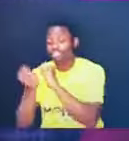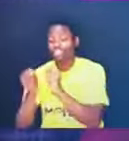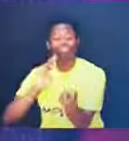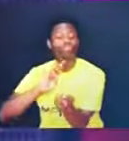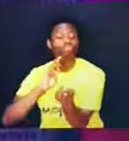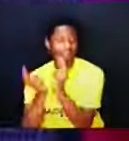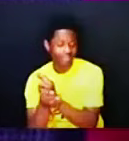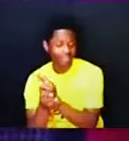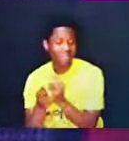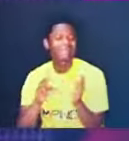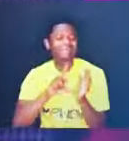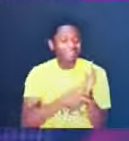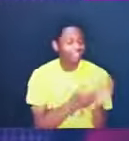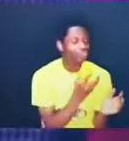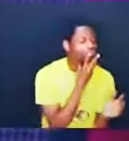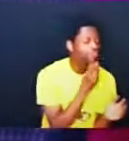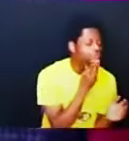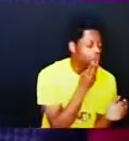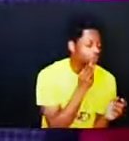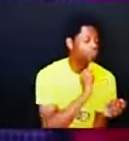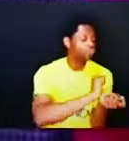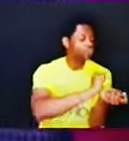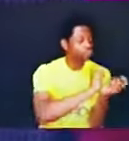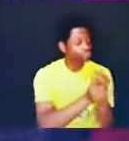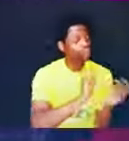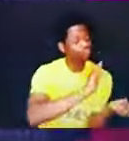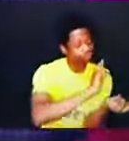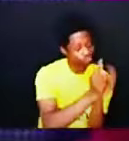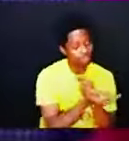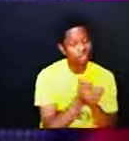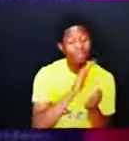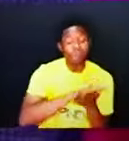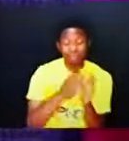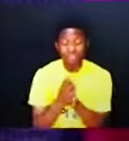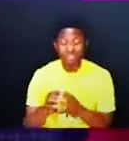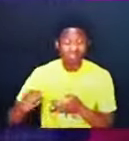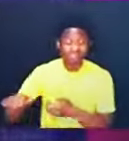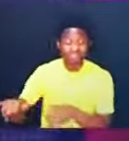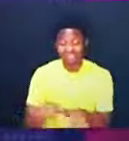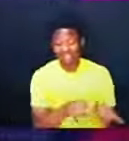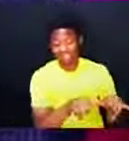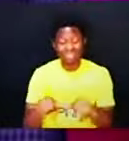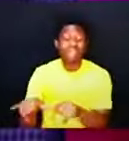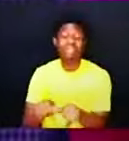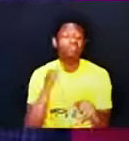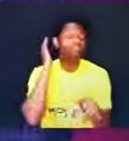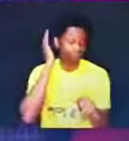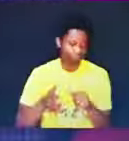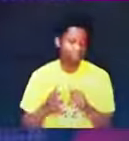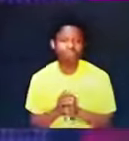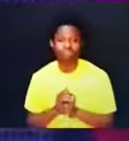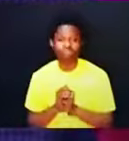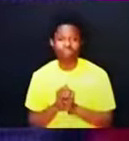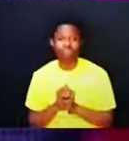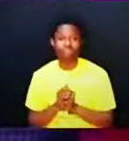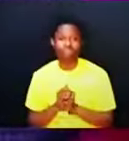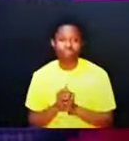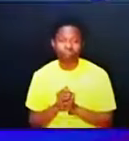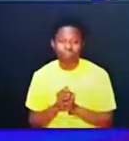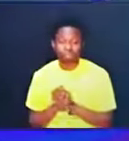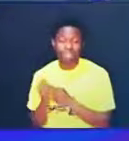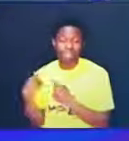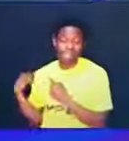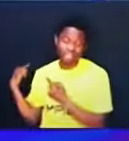no noma anase adodo dia wabe nanti muno enua na yuda fu a wabe di edi enso ebe nanti. Now, up to the time